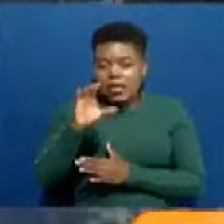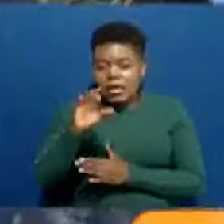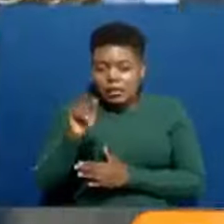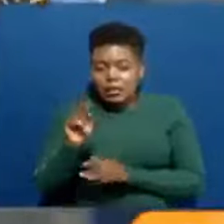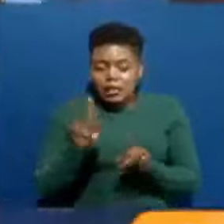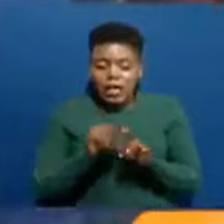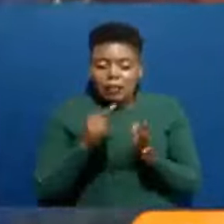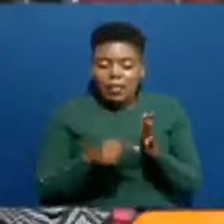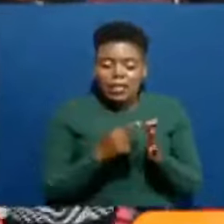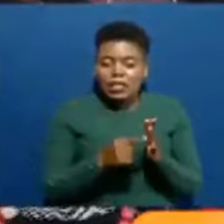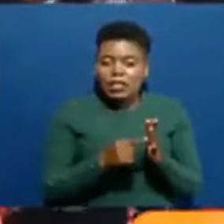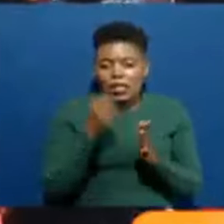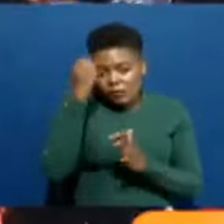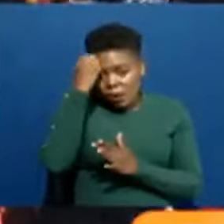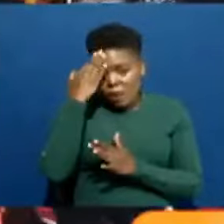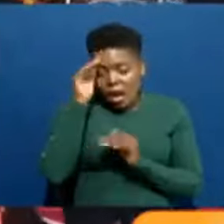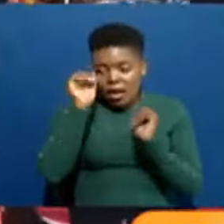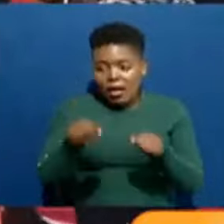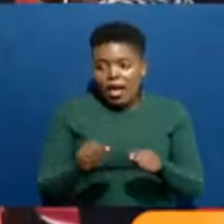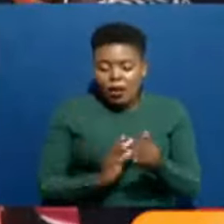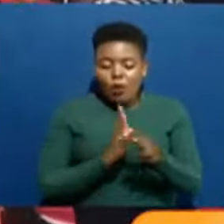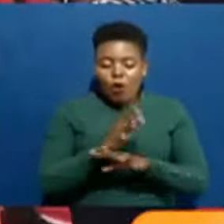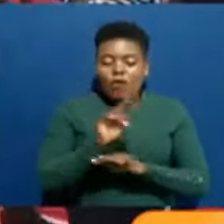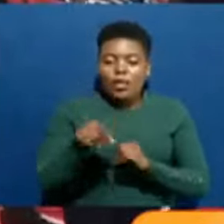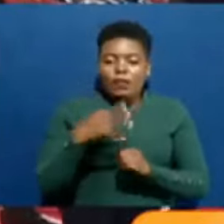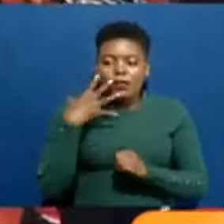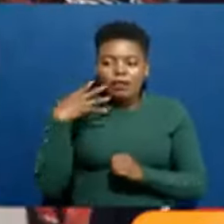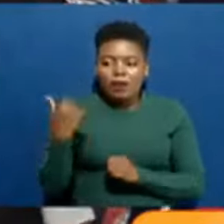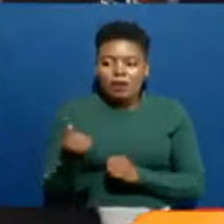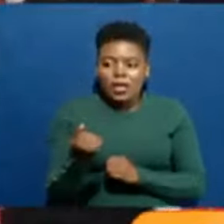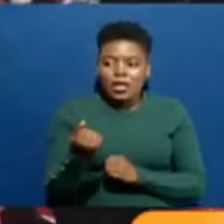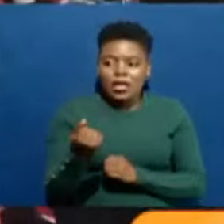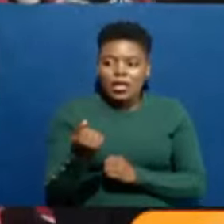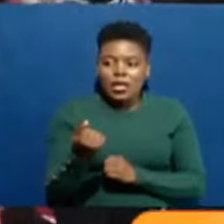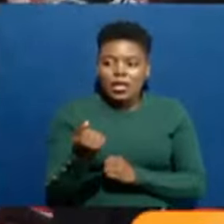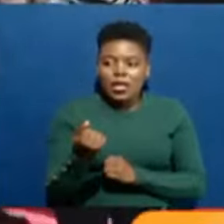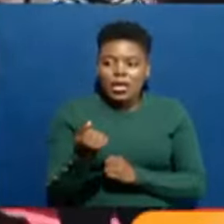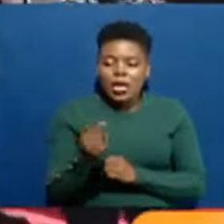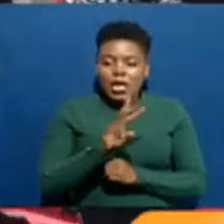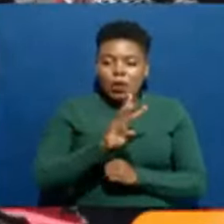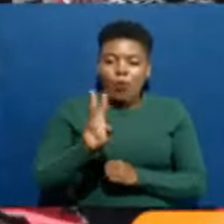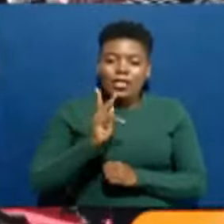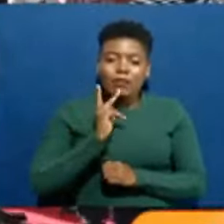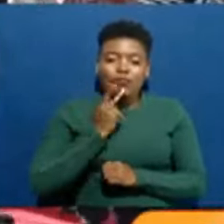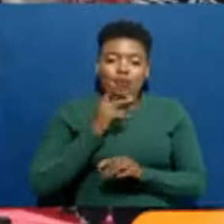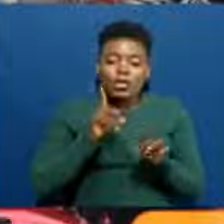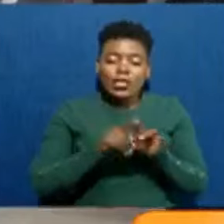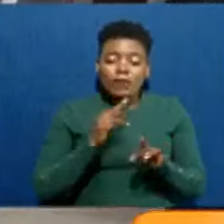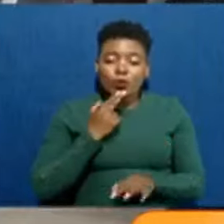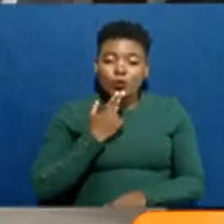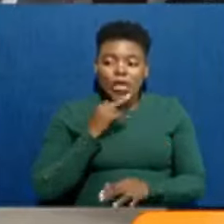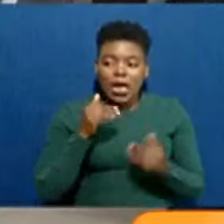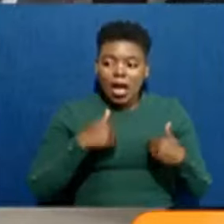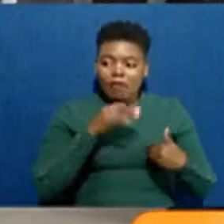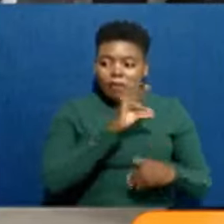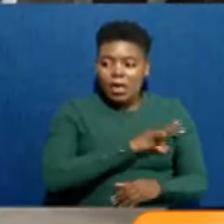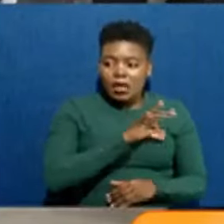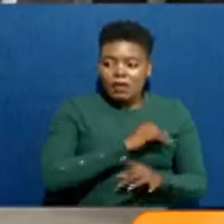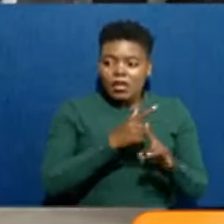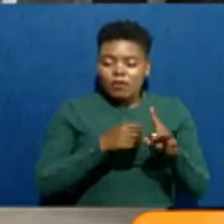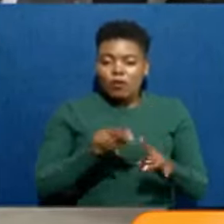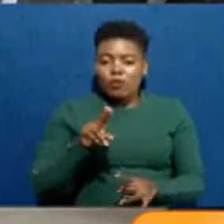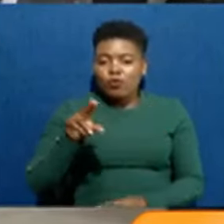industry trends. Over 1,500 enterprises in West Pokot and Turkana have benefited from